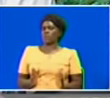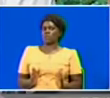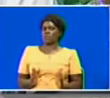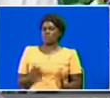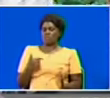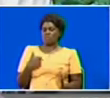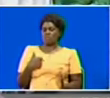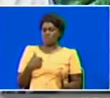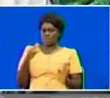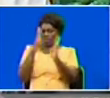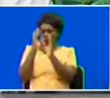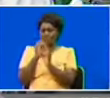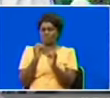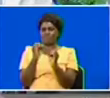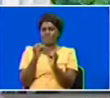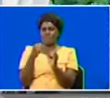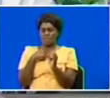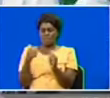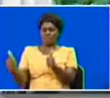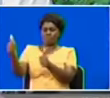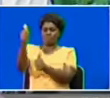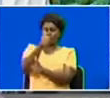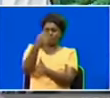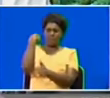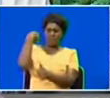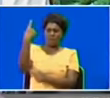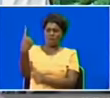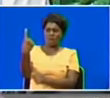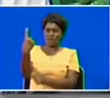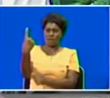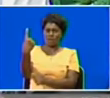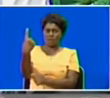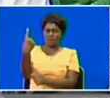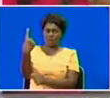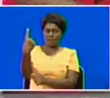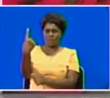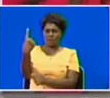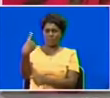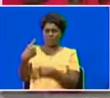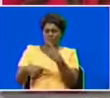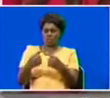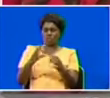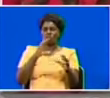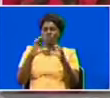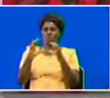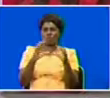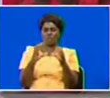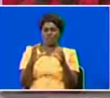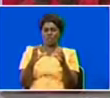inferior? I'm going to come one above all. So I'll be the number one. You'll be number one. Yes. All right, Boni. So we'll continue the conversation